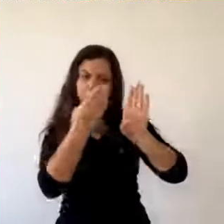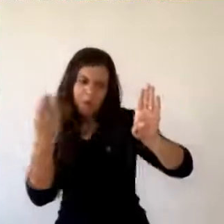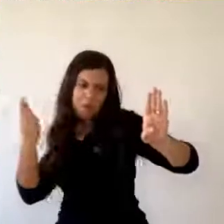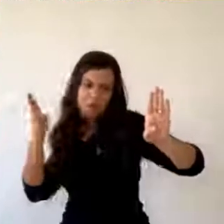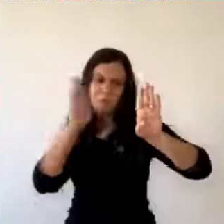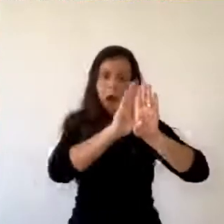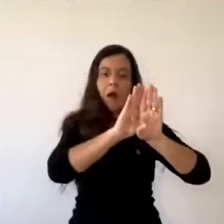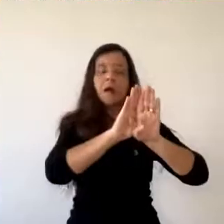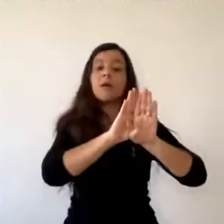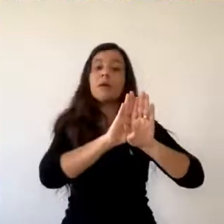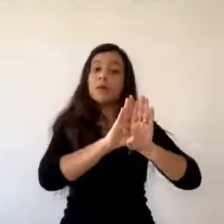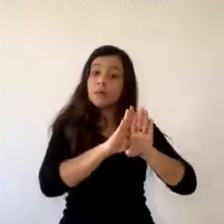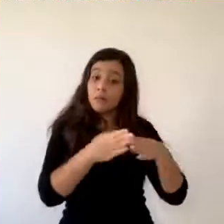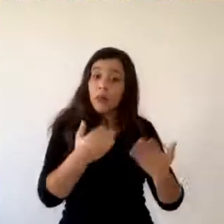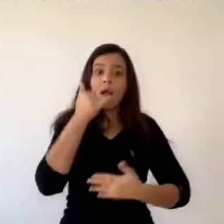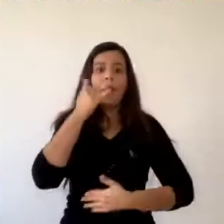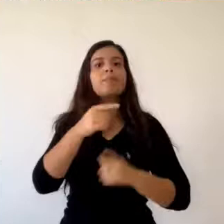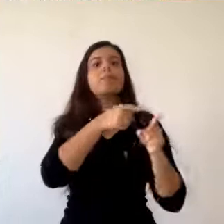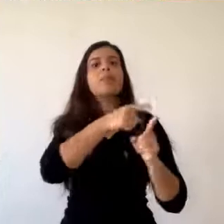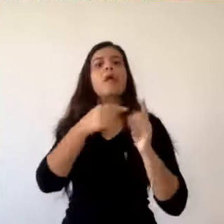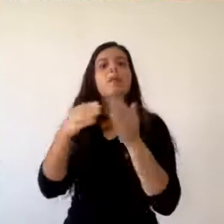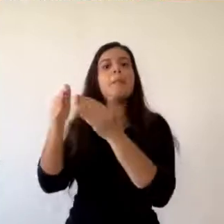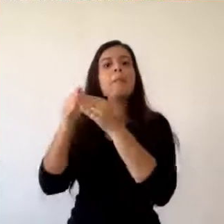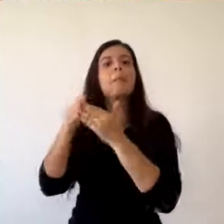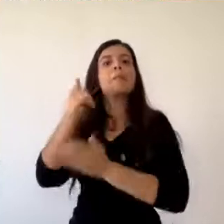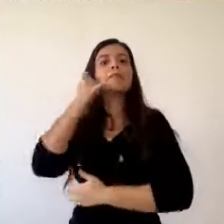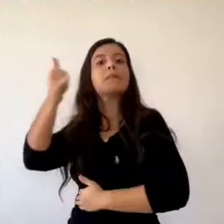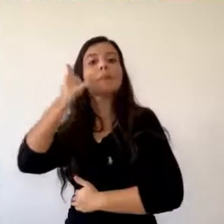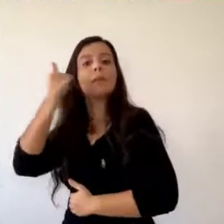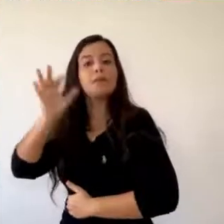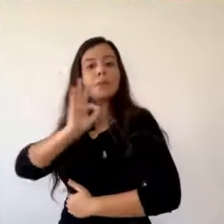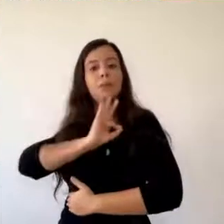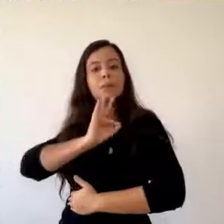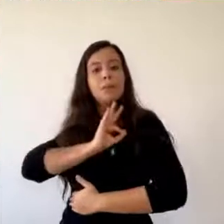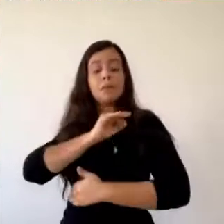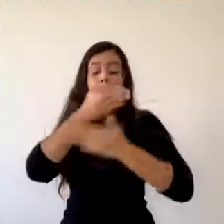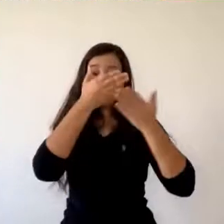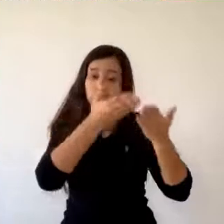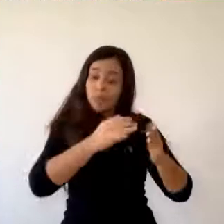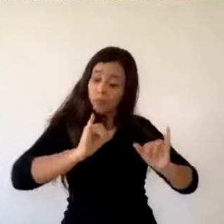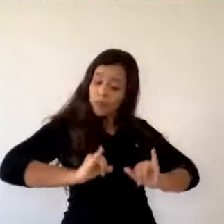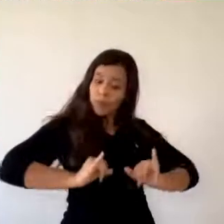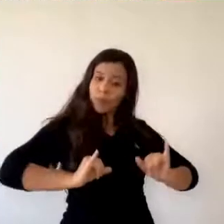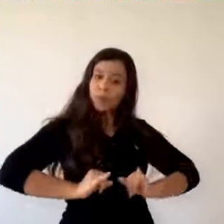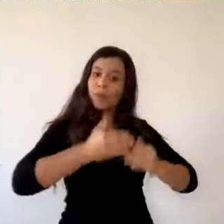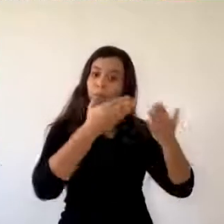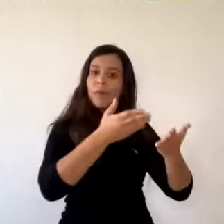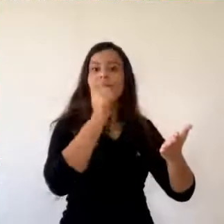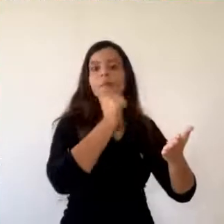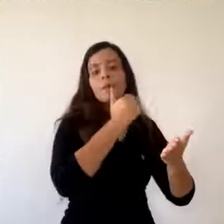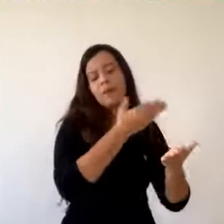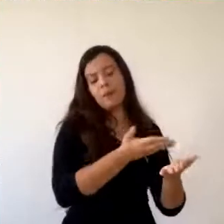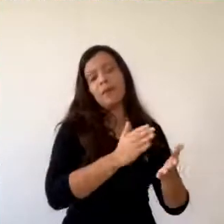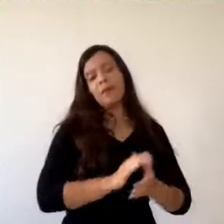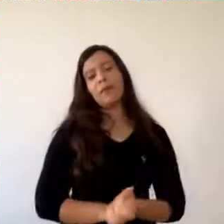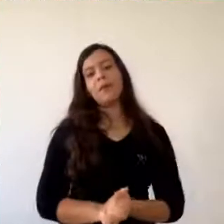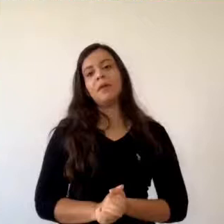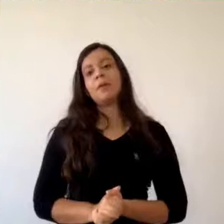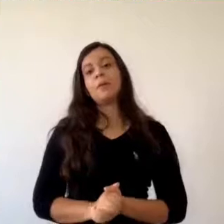something on the wall, and even if you are not touching her per se, you are sending